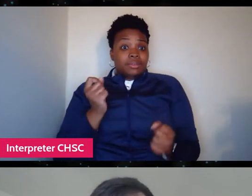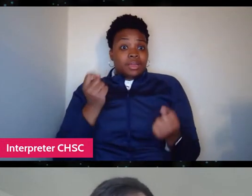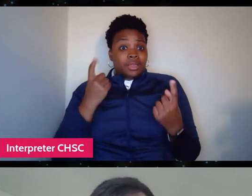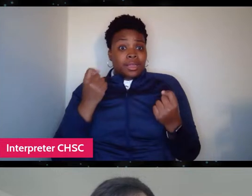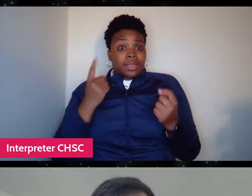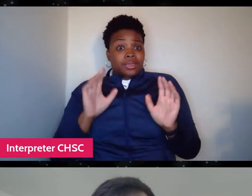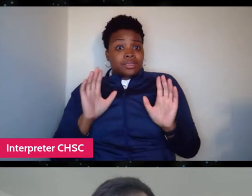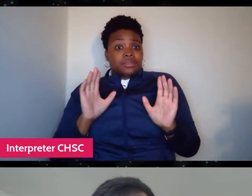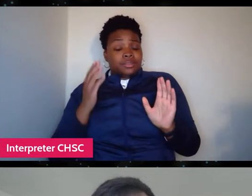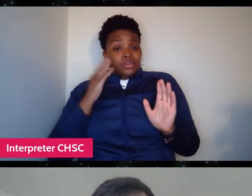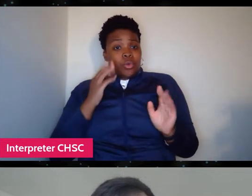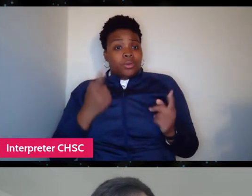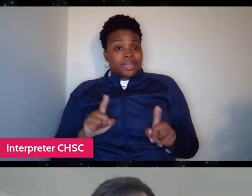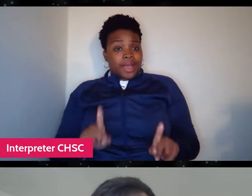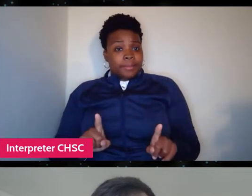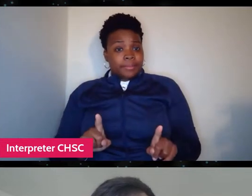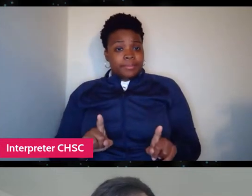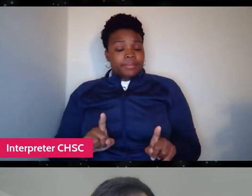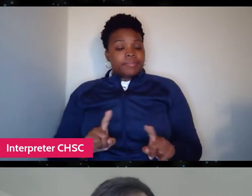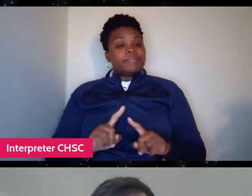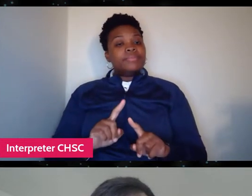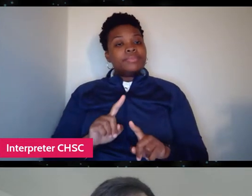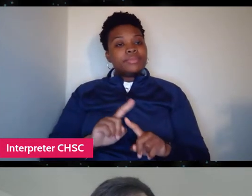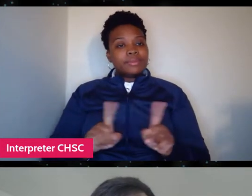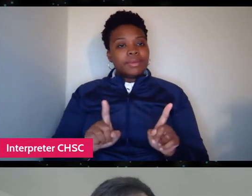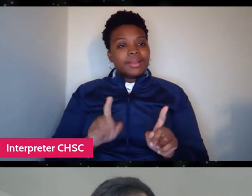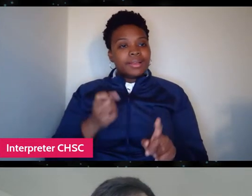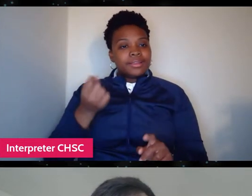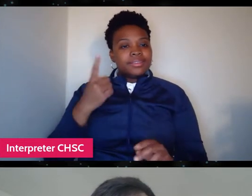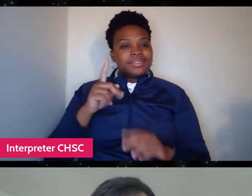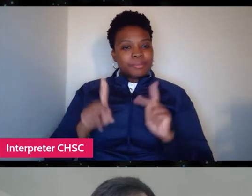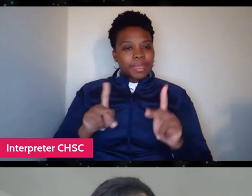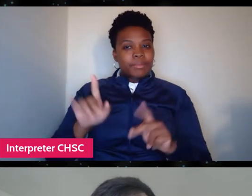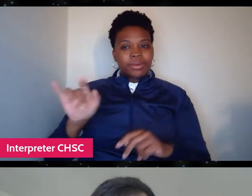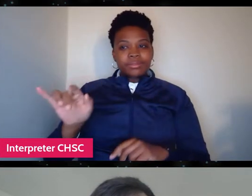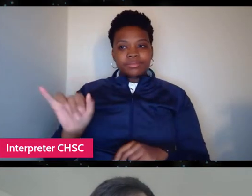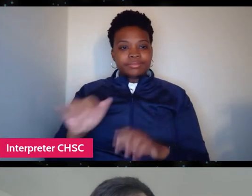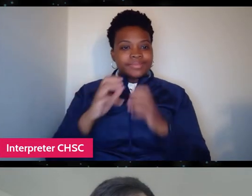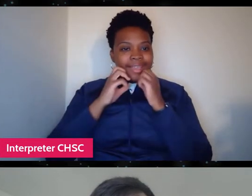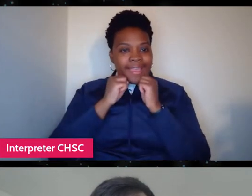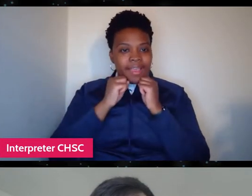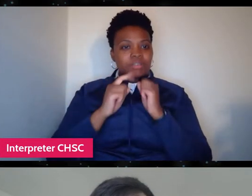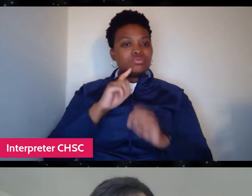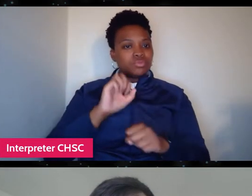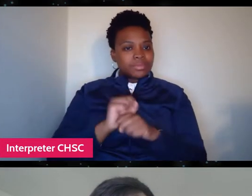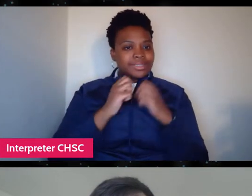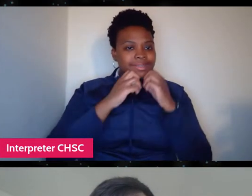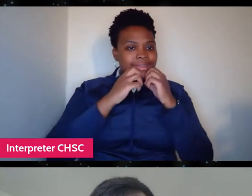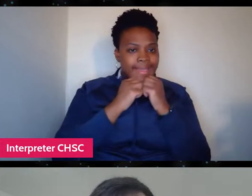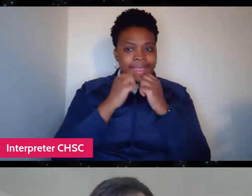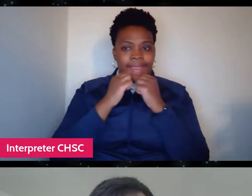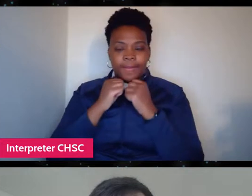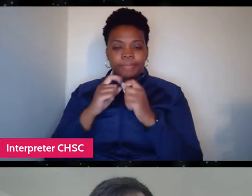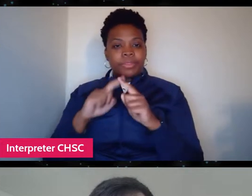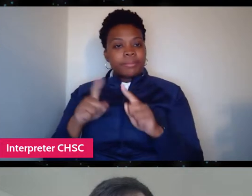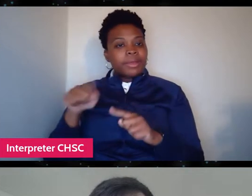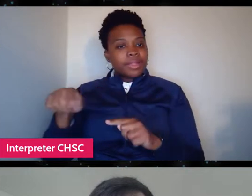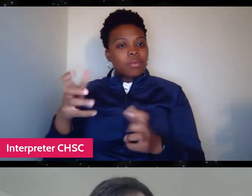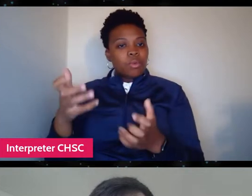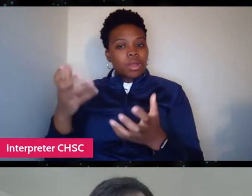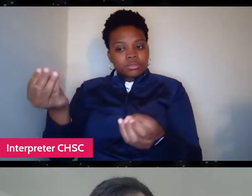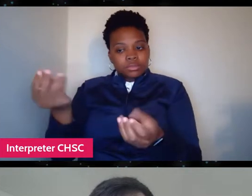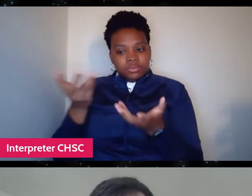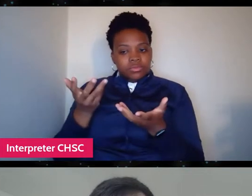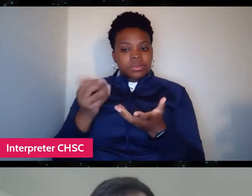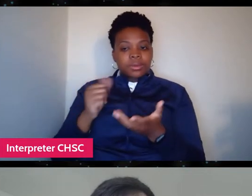that these things are happening, and the people that do care really do care, but they want to be informed